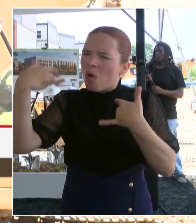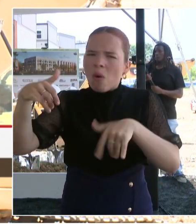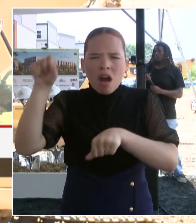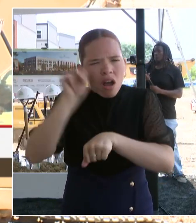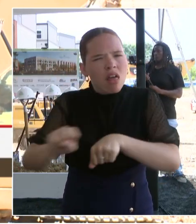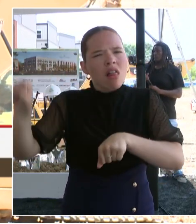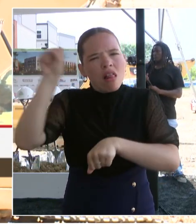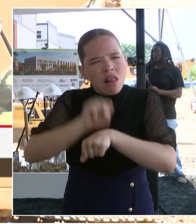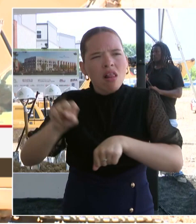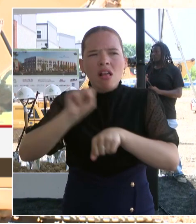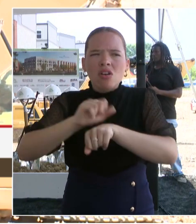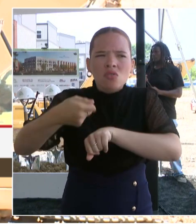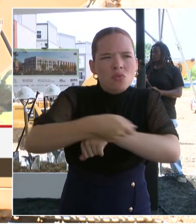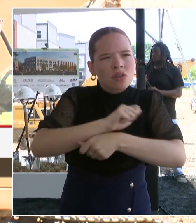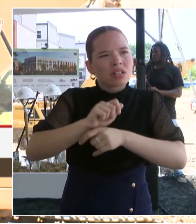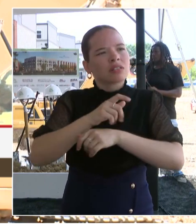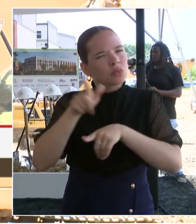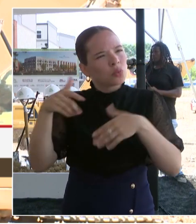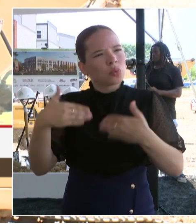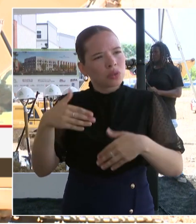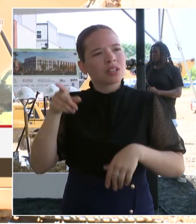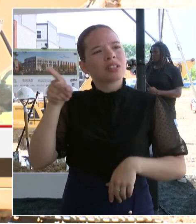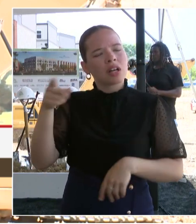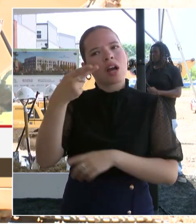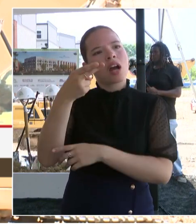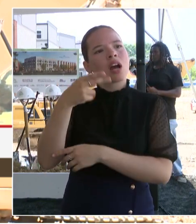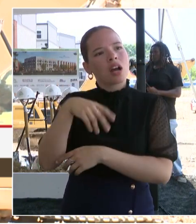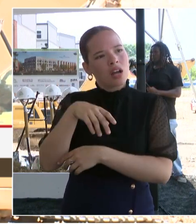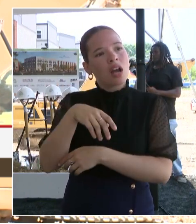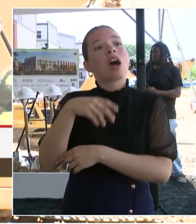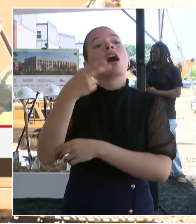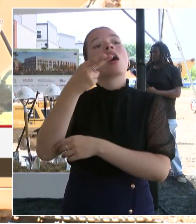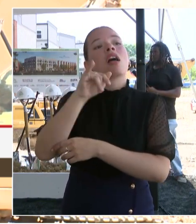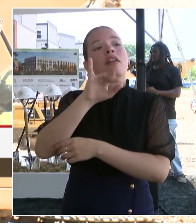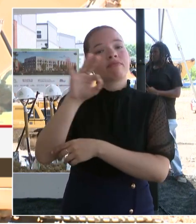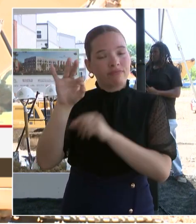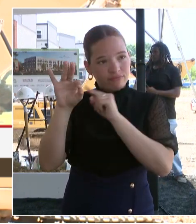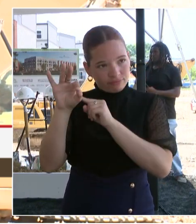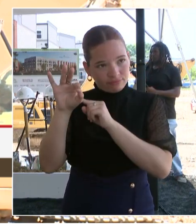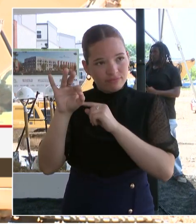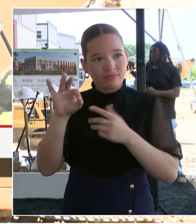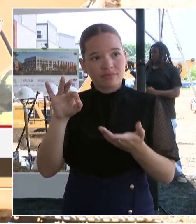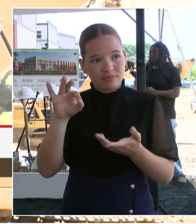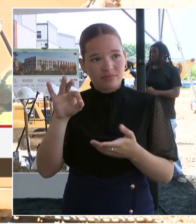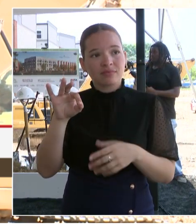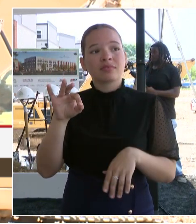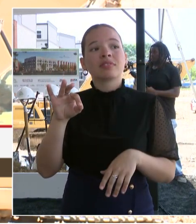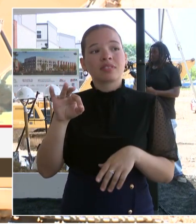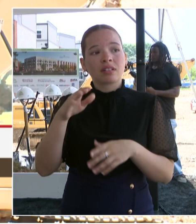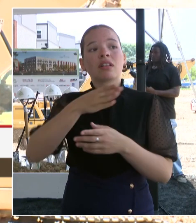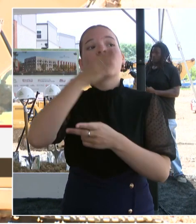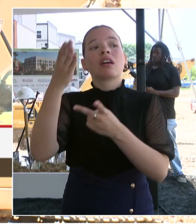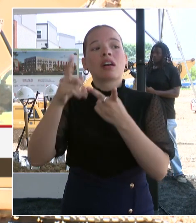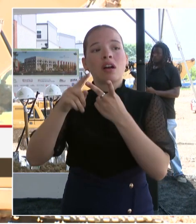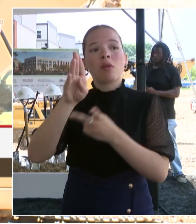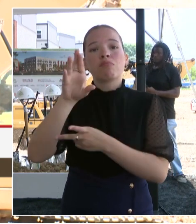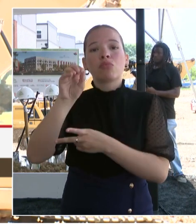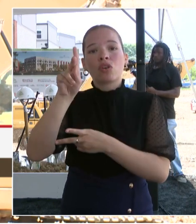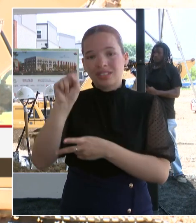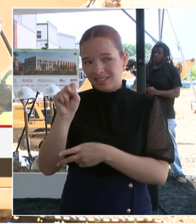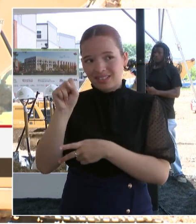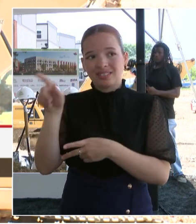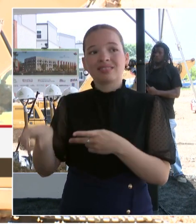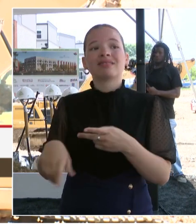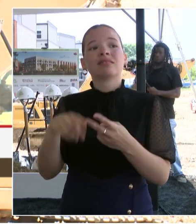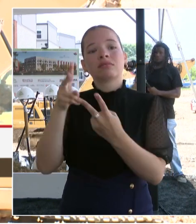Huff and Allison Brooks, who have been amazing ANC commissioners to see this project through as well. Thank you all